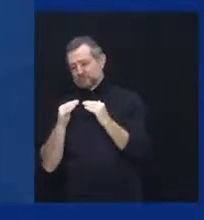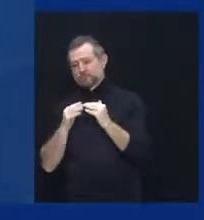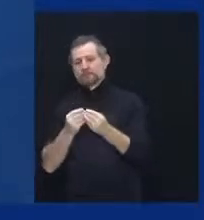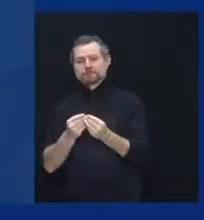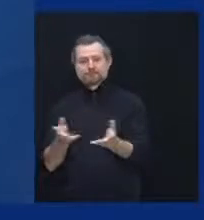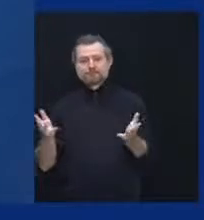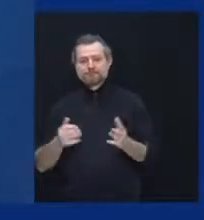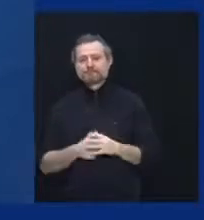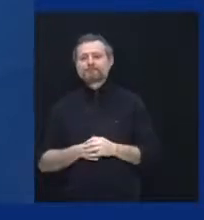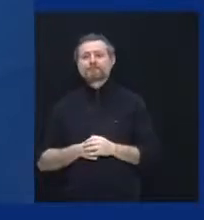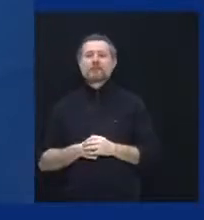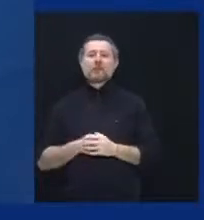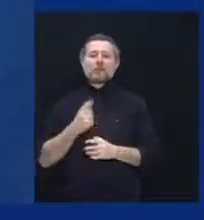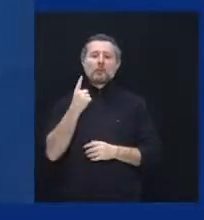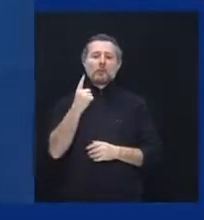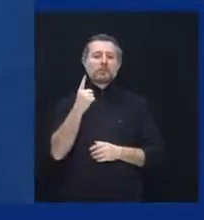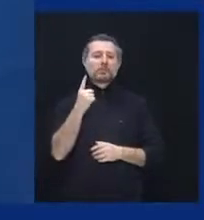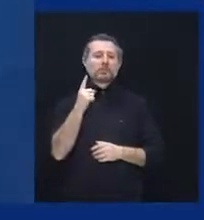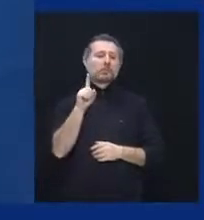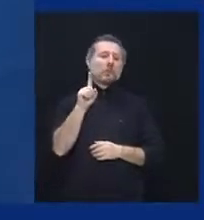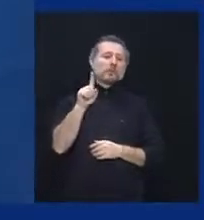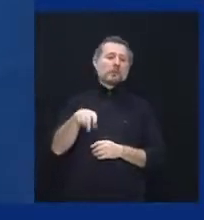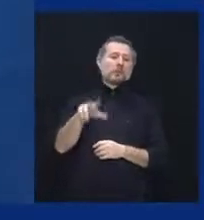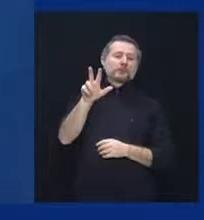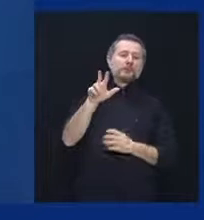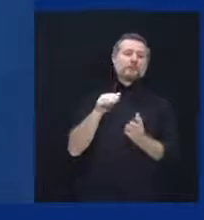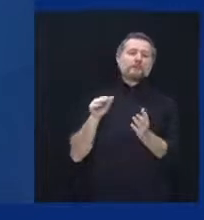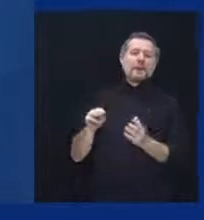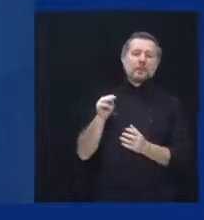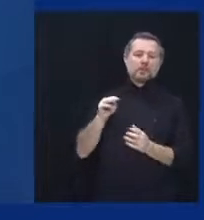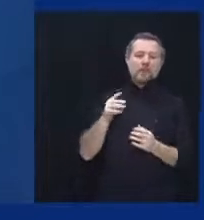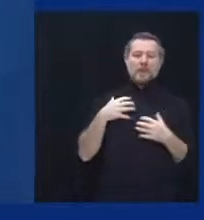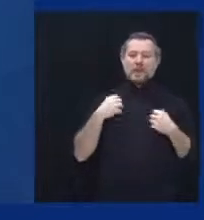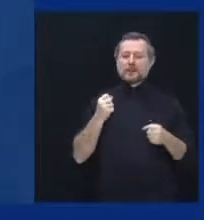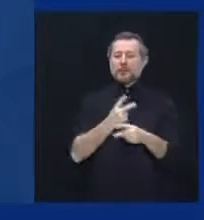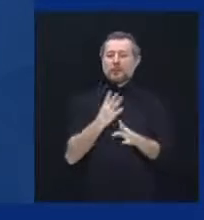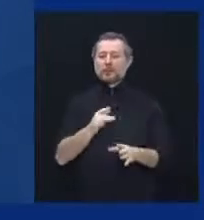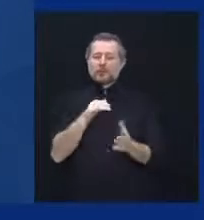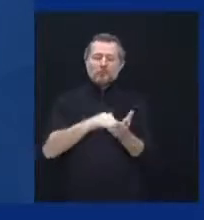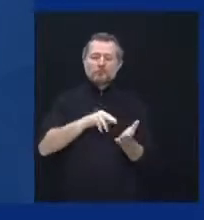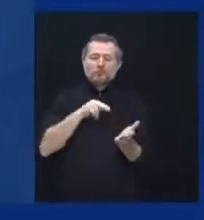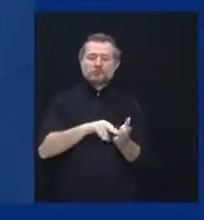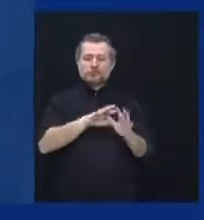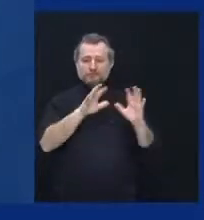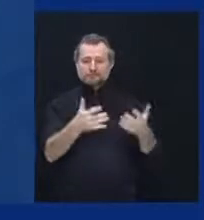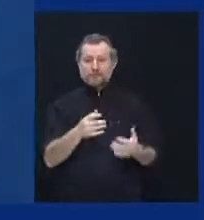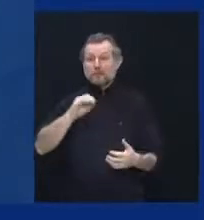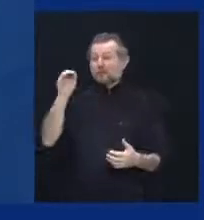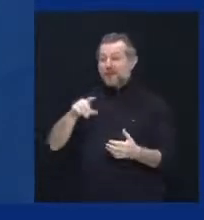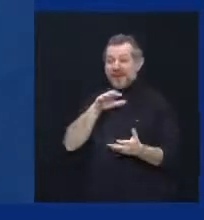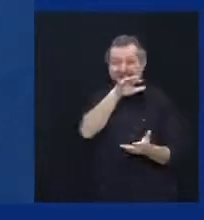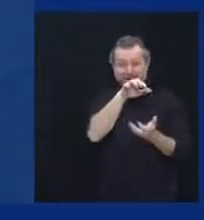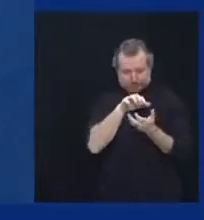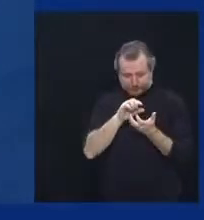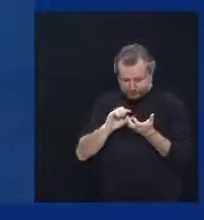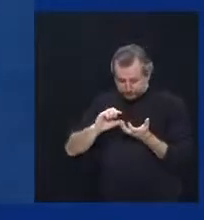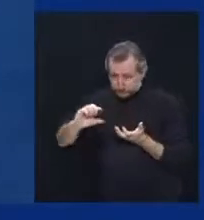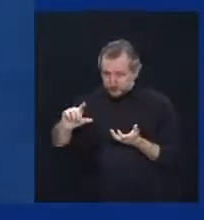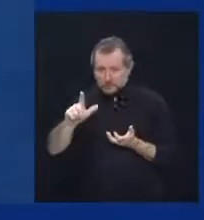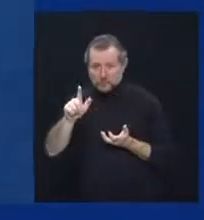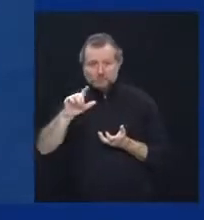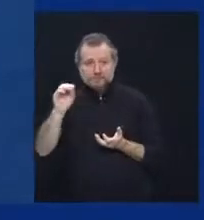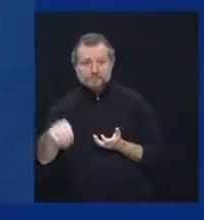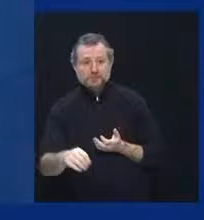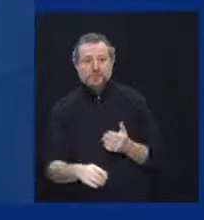million healthcare workers. They get 21%. There are 1.7 million essential